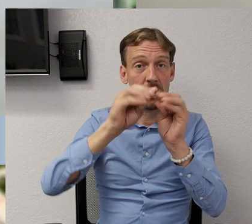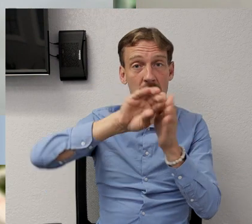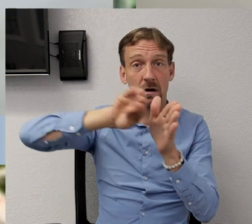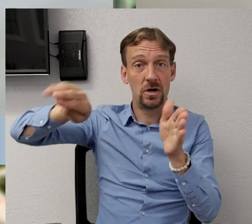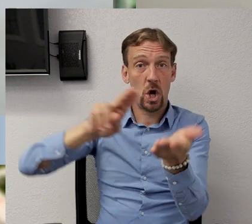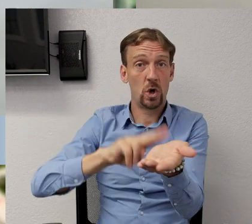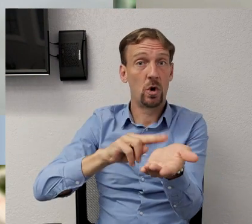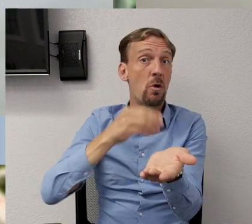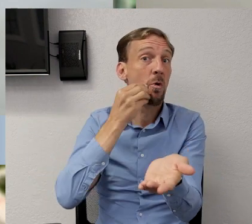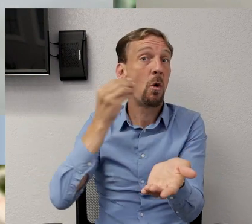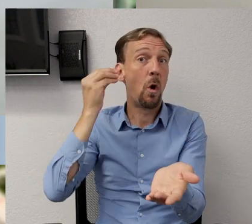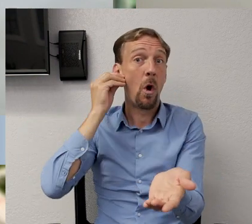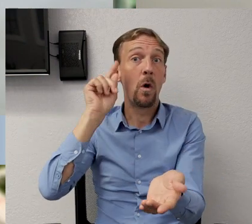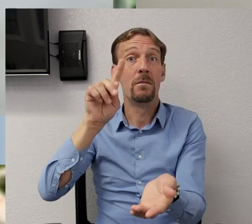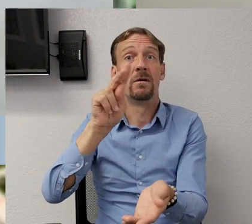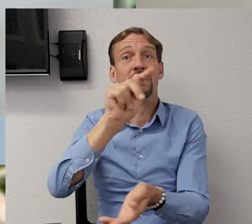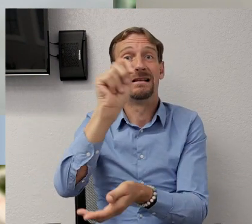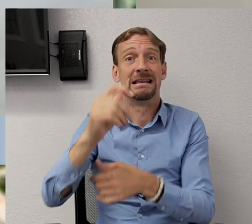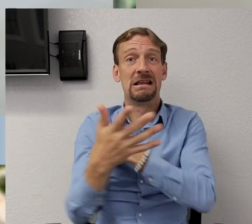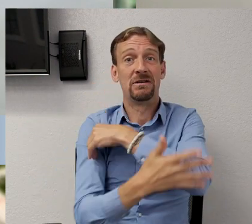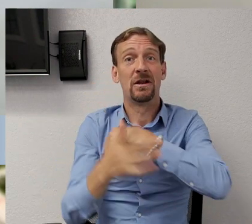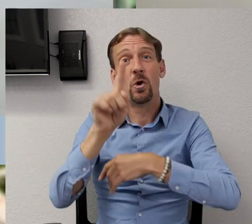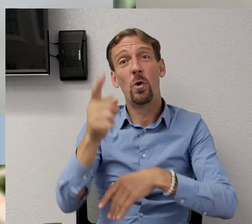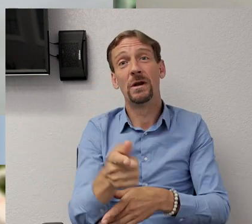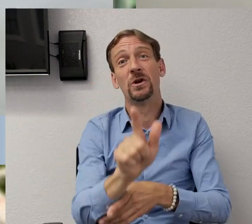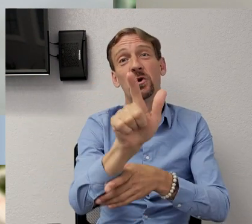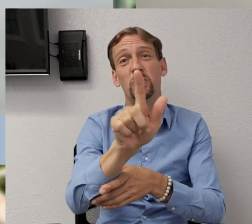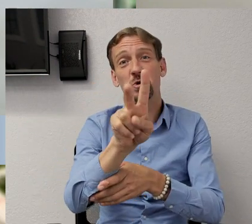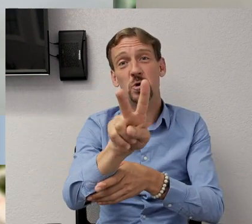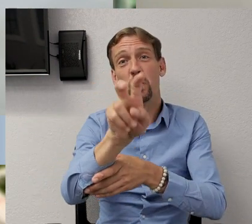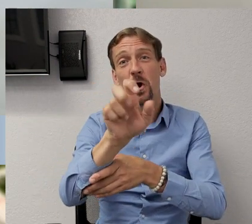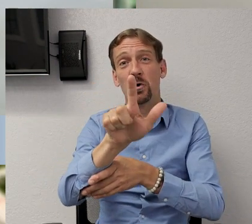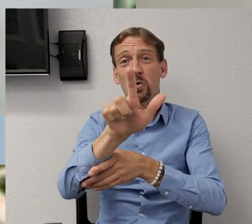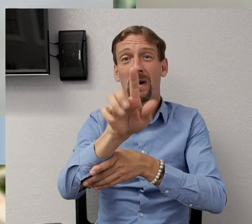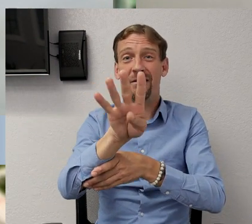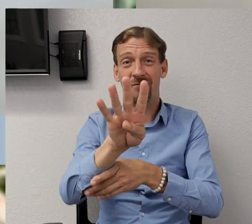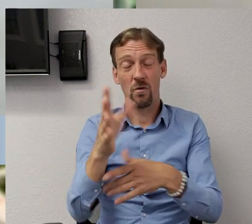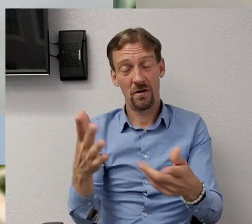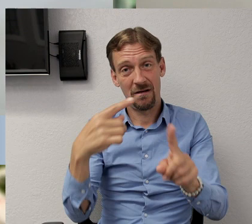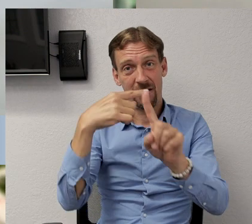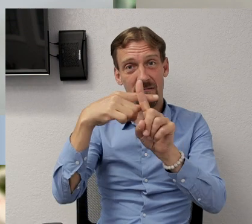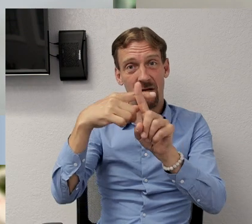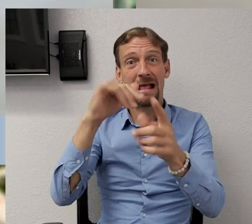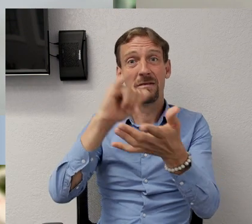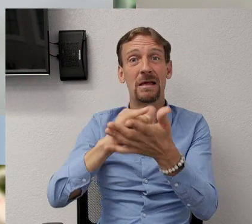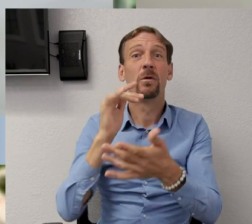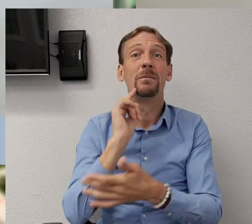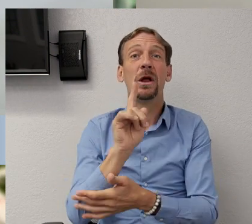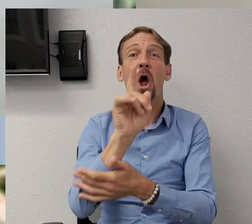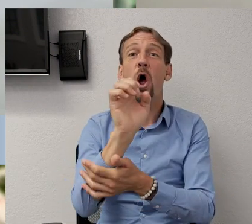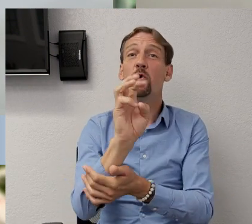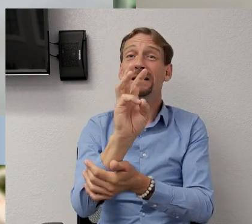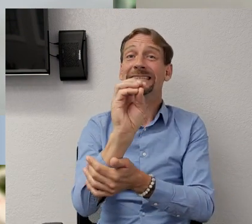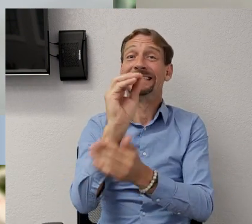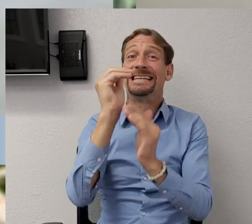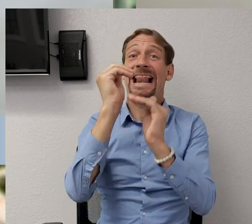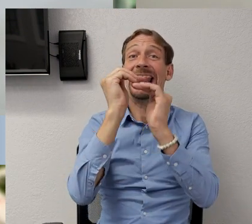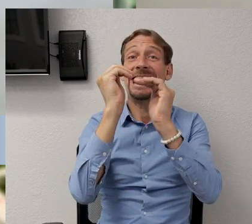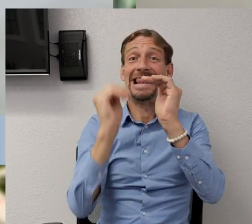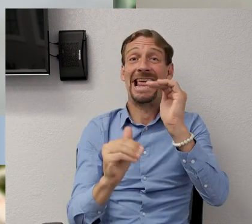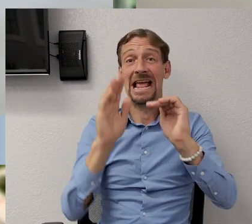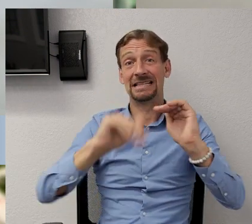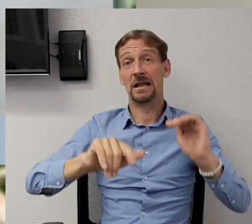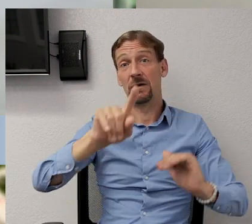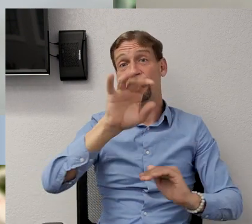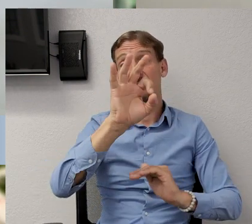Tulare County would have only had 224 positive cases. So that would be 160 less than